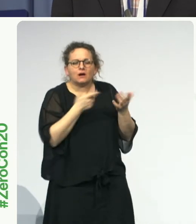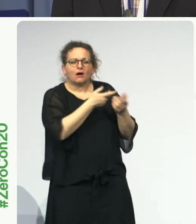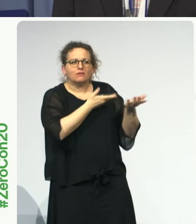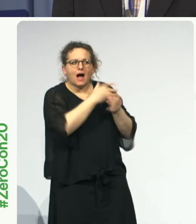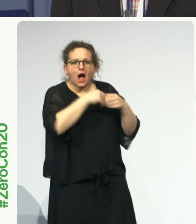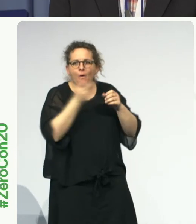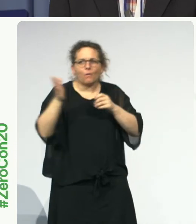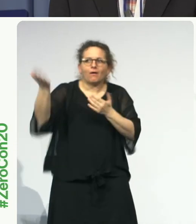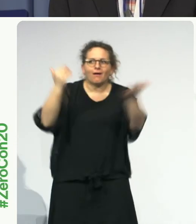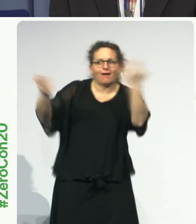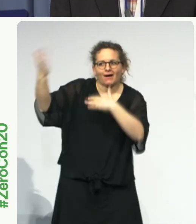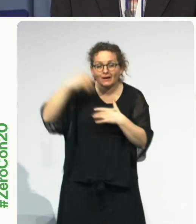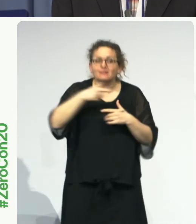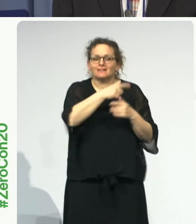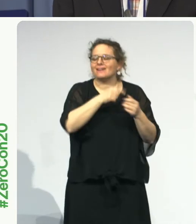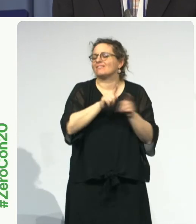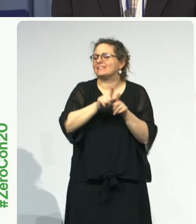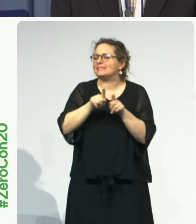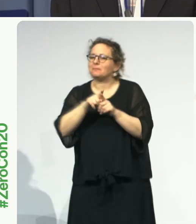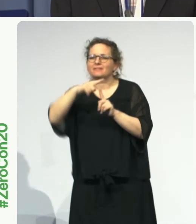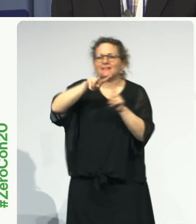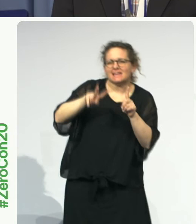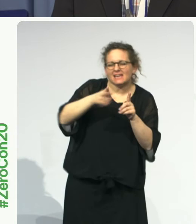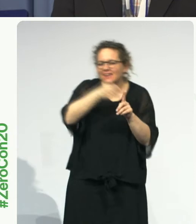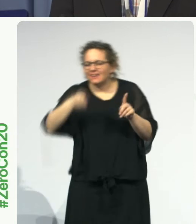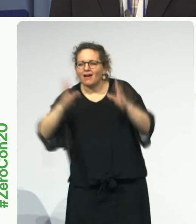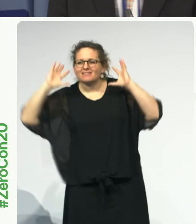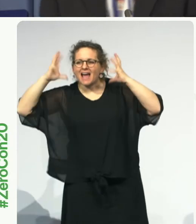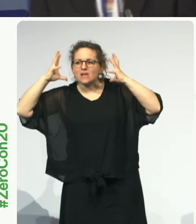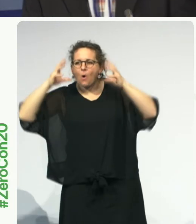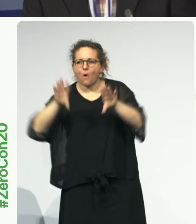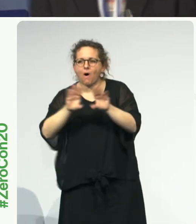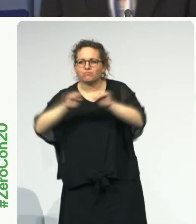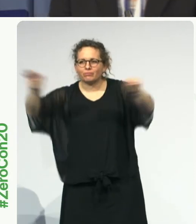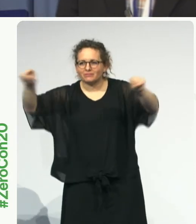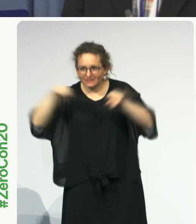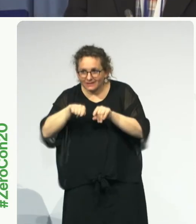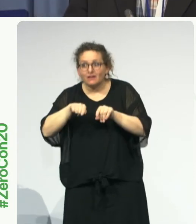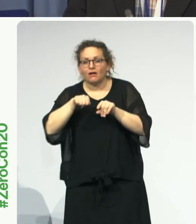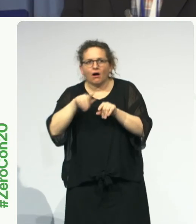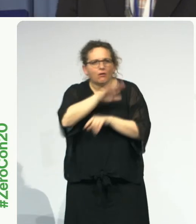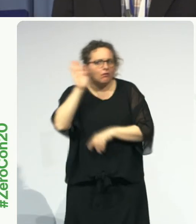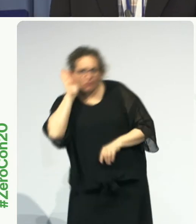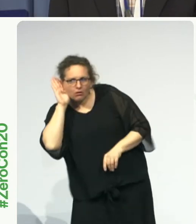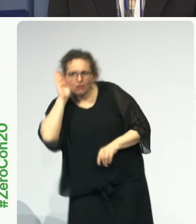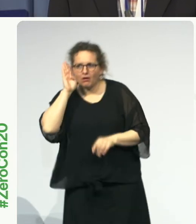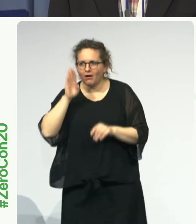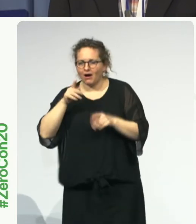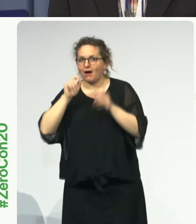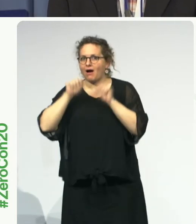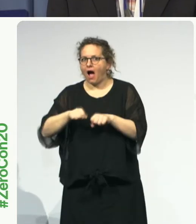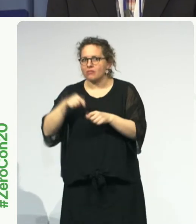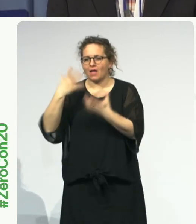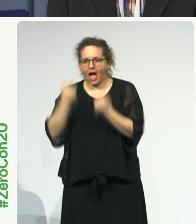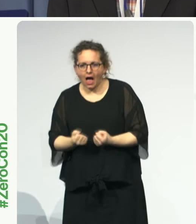therapists visit the villages and the families. If mobilization is successful, we often get huge